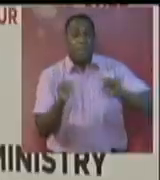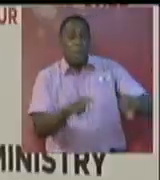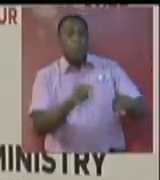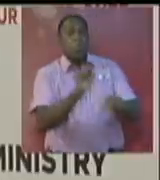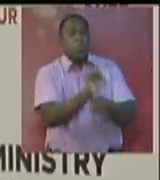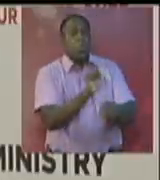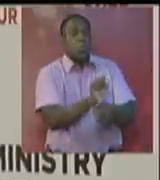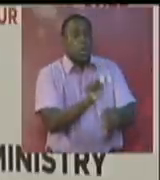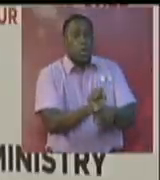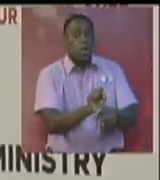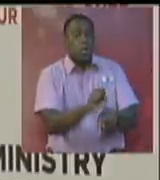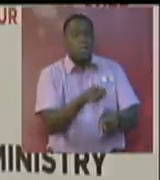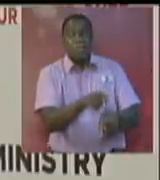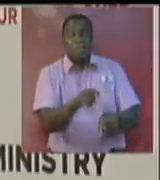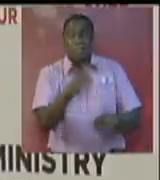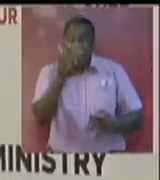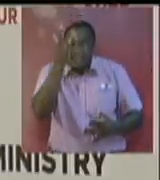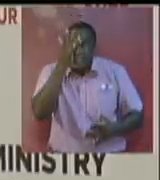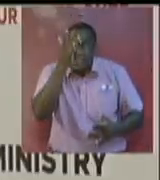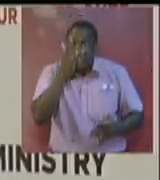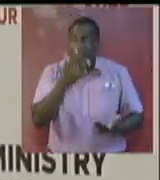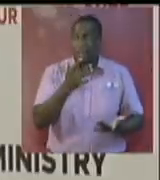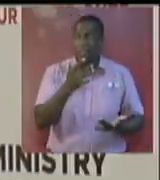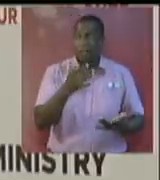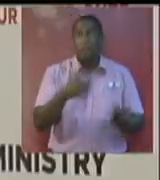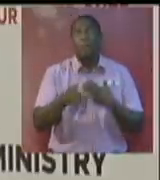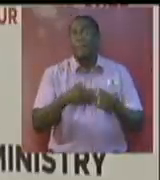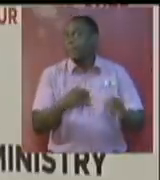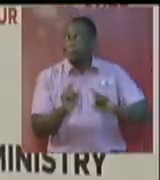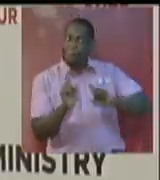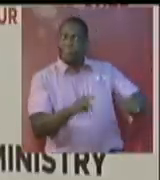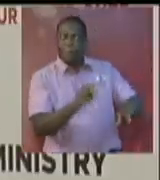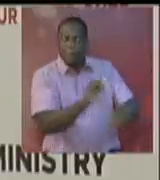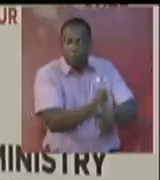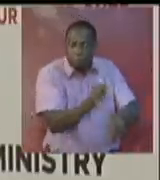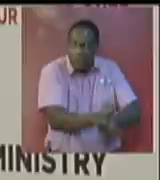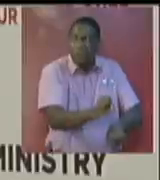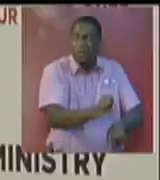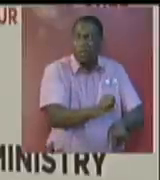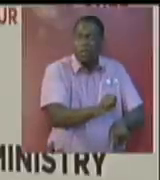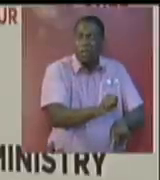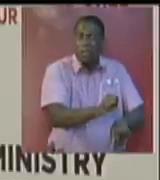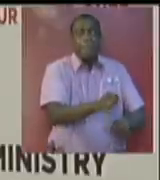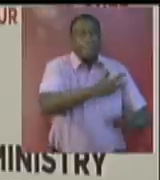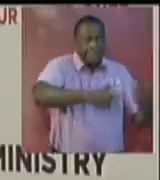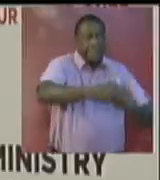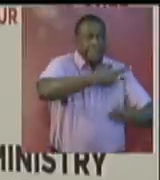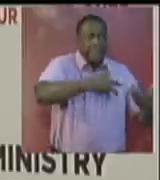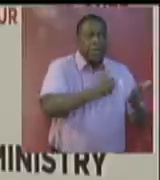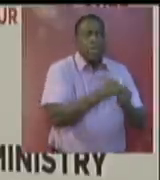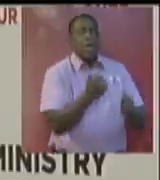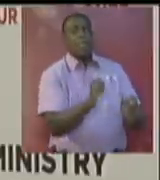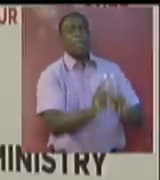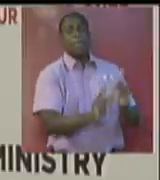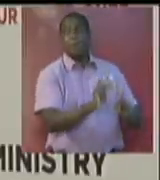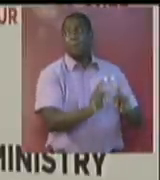to work sick, and they are coming to work with symptoms, and they are interacting with other